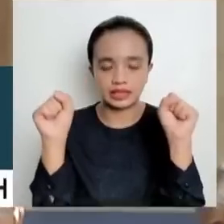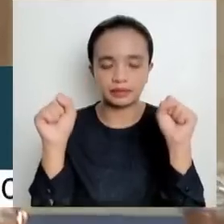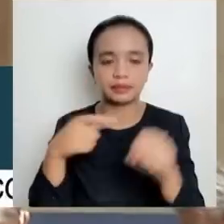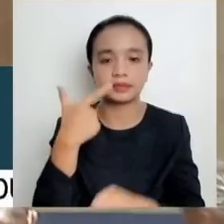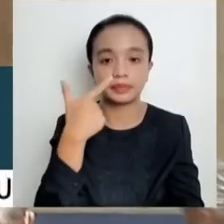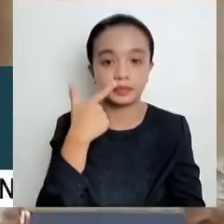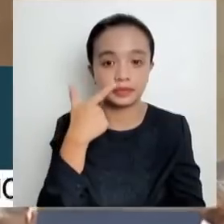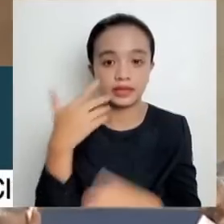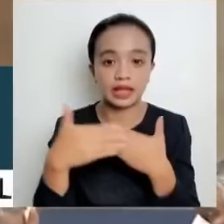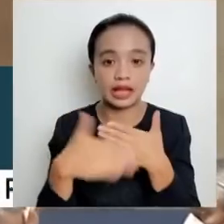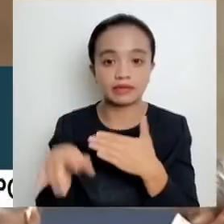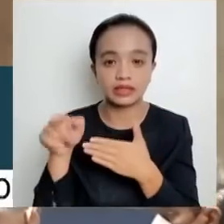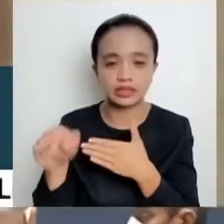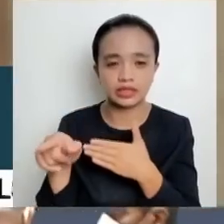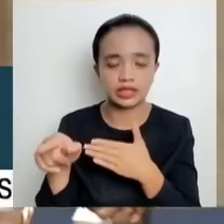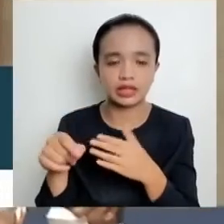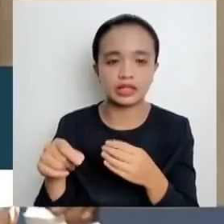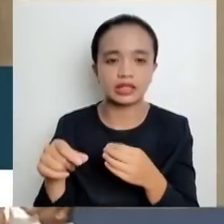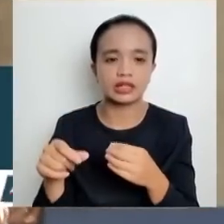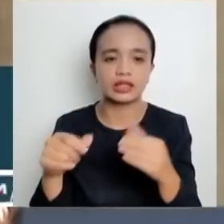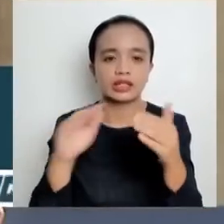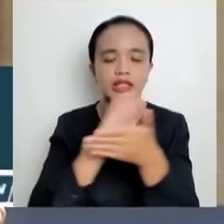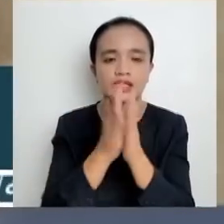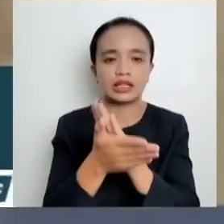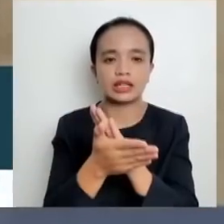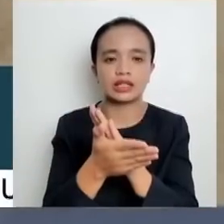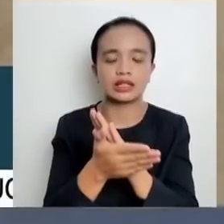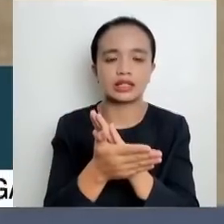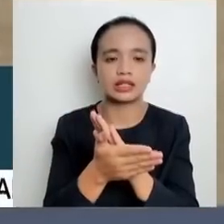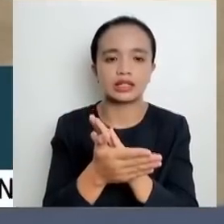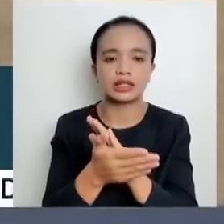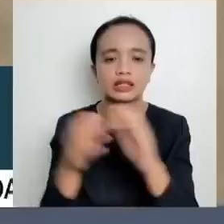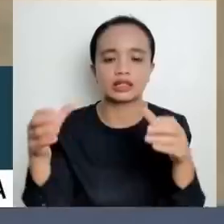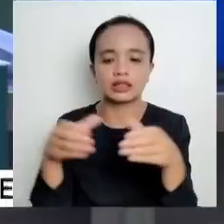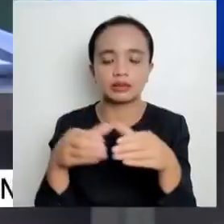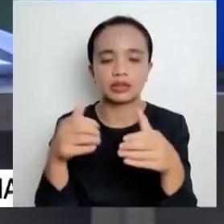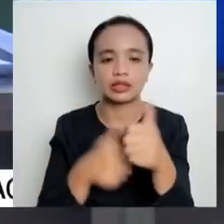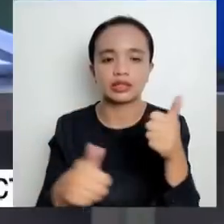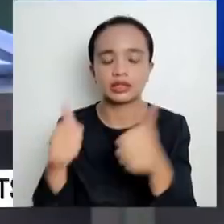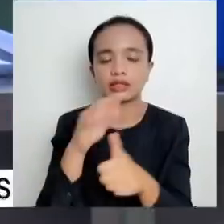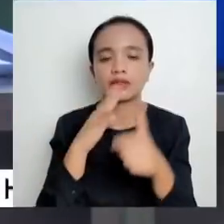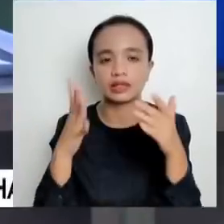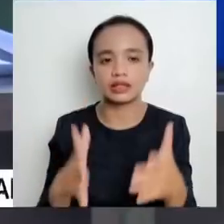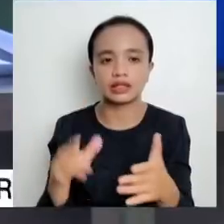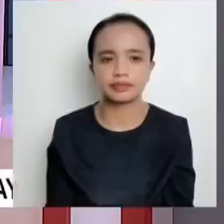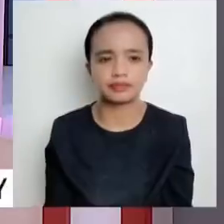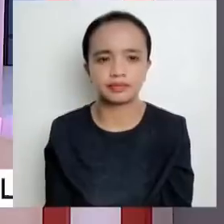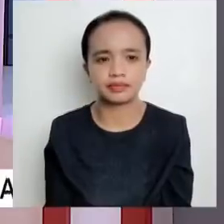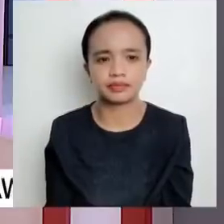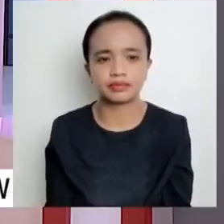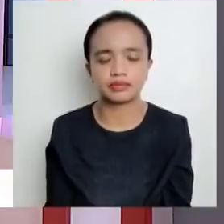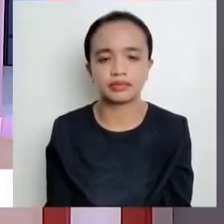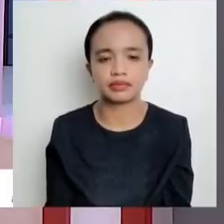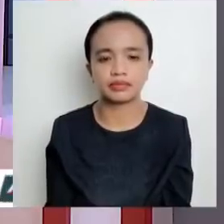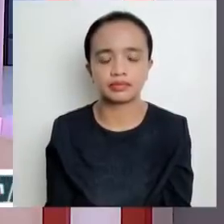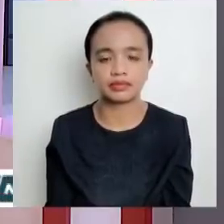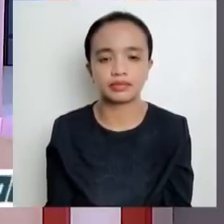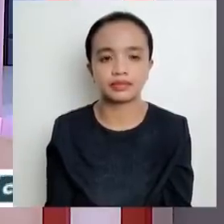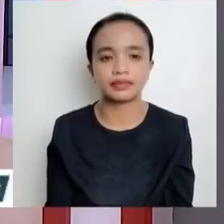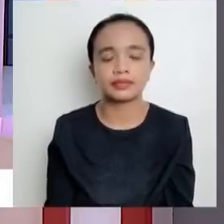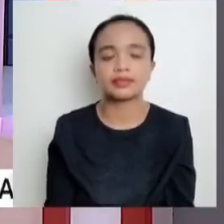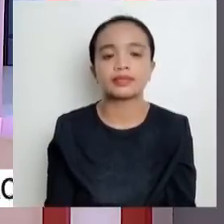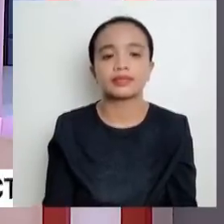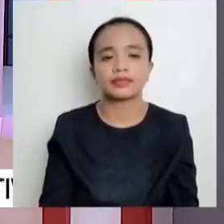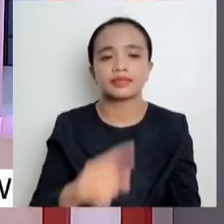she was demoted to Deputy Speaker. She has denied that allegation. And speaking of PDP